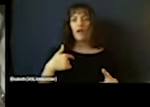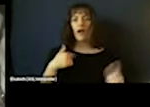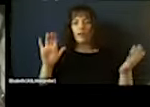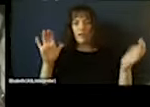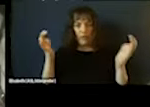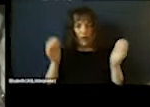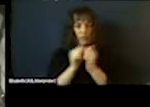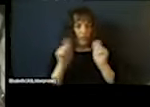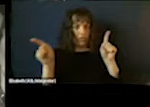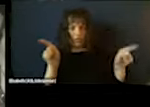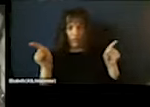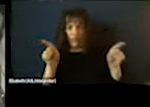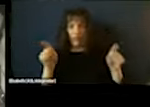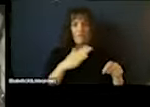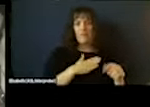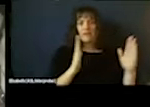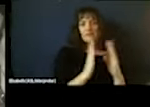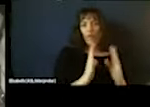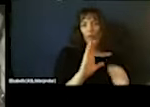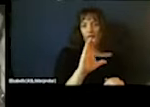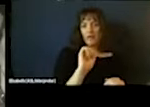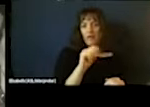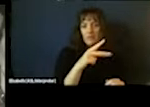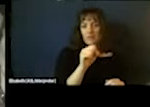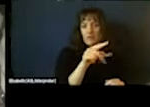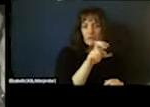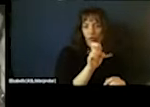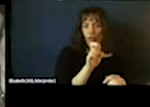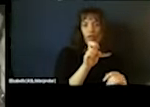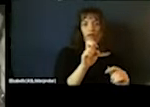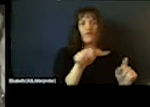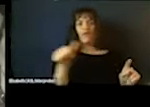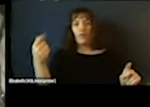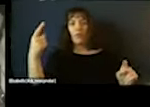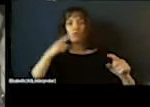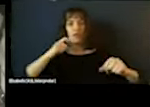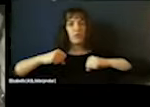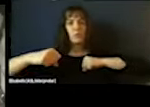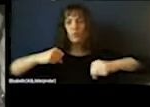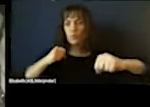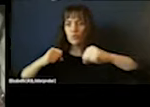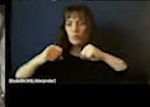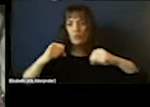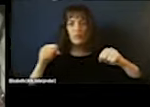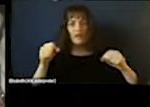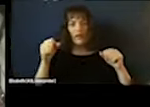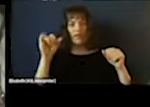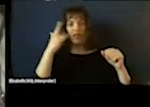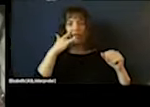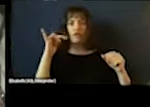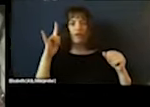is my small little capsule and a very roomy and then futuristic Dragon capsule interior photo,